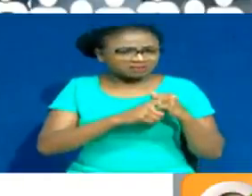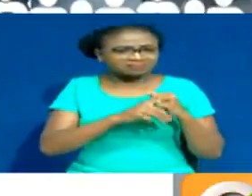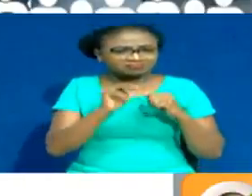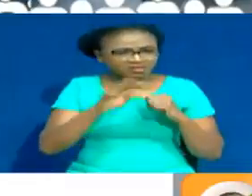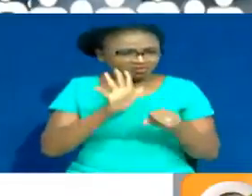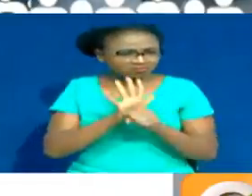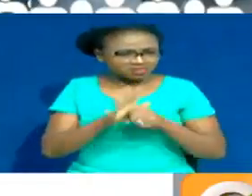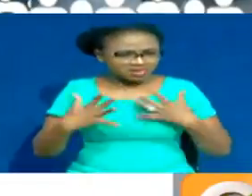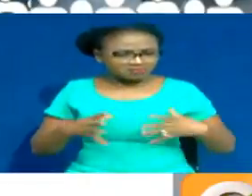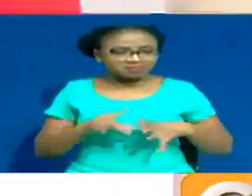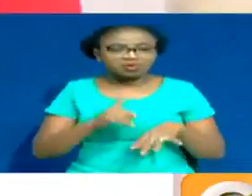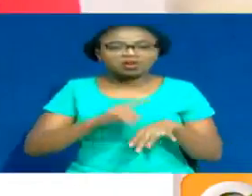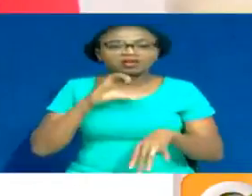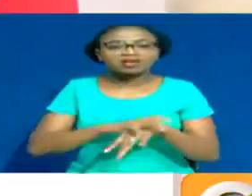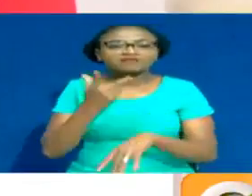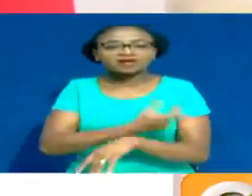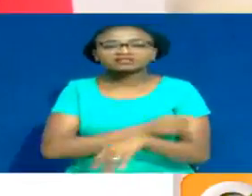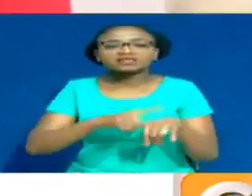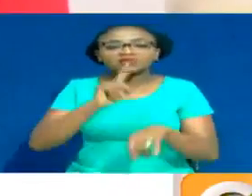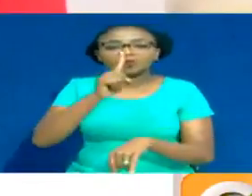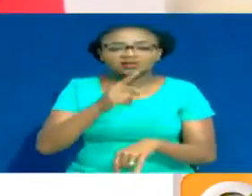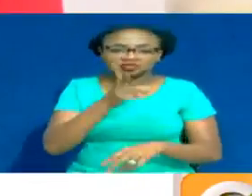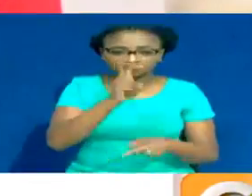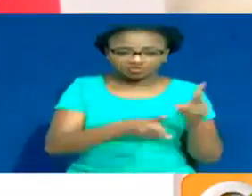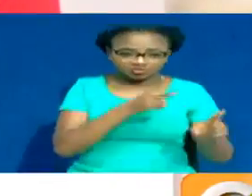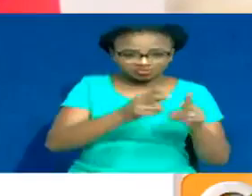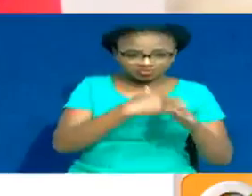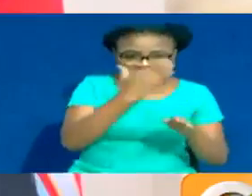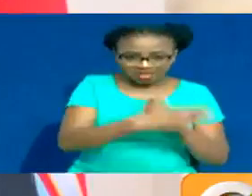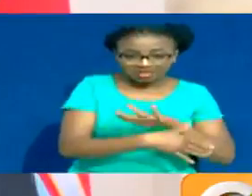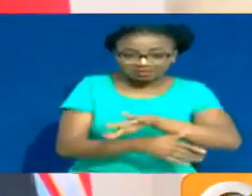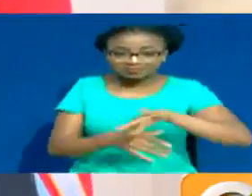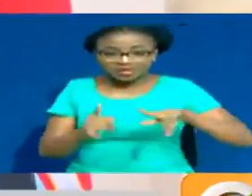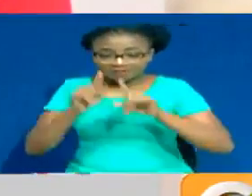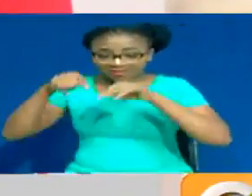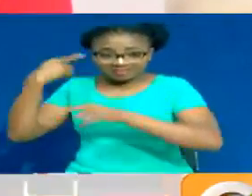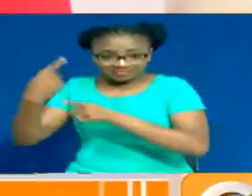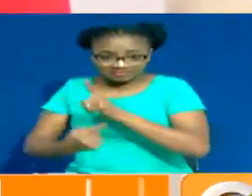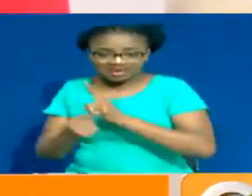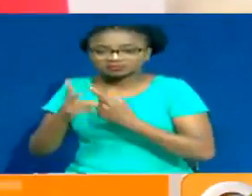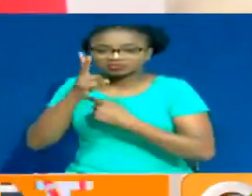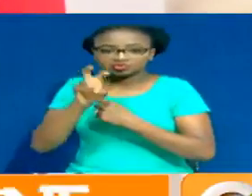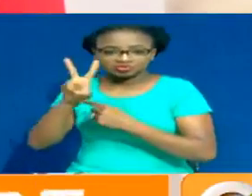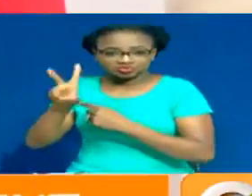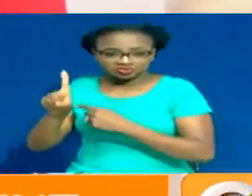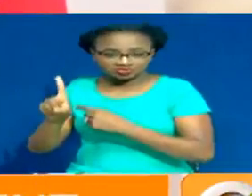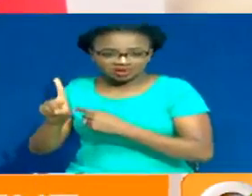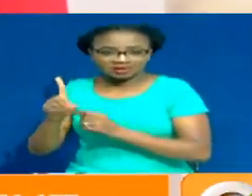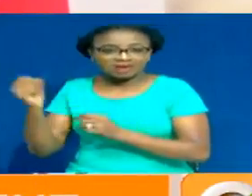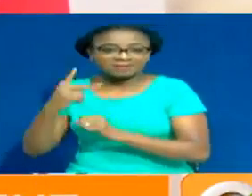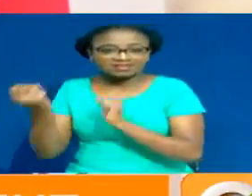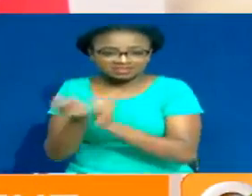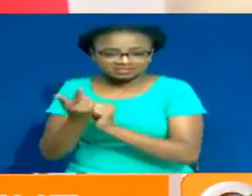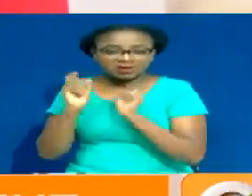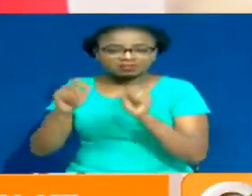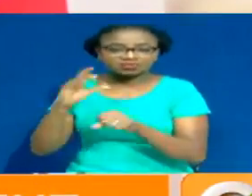of 2022. In fact, by Christmas of this year, we intend to have vaccinated over 10 million